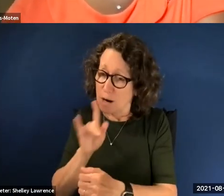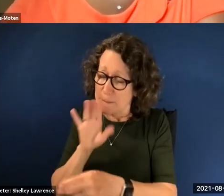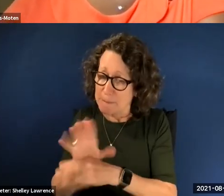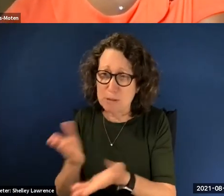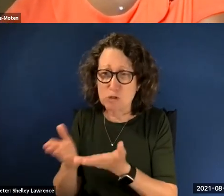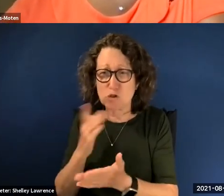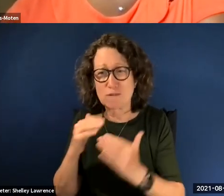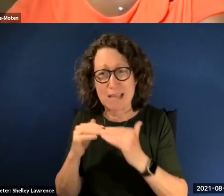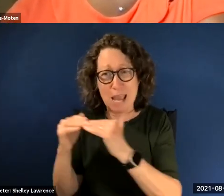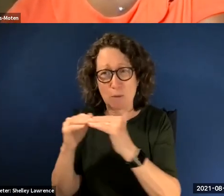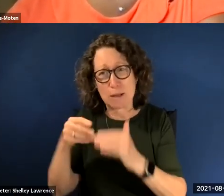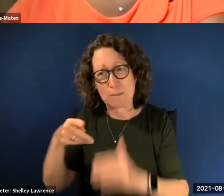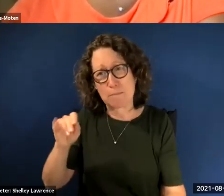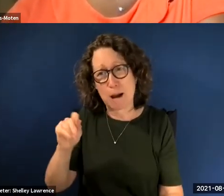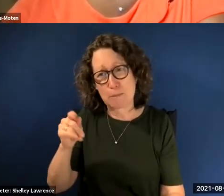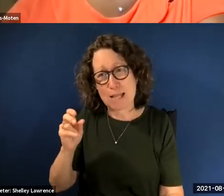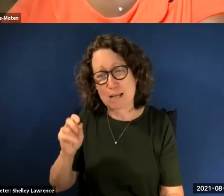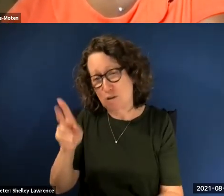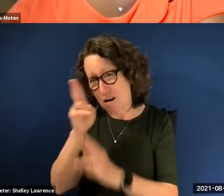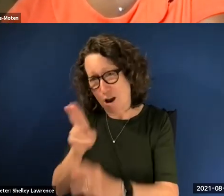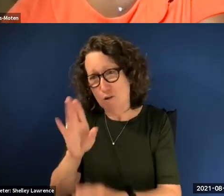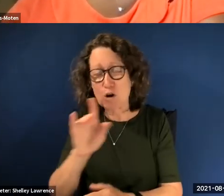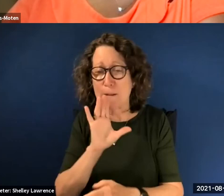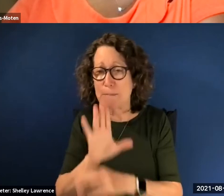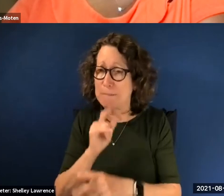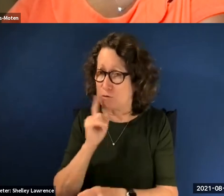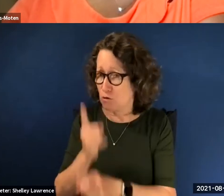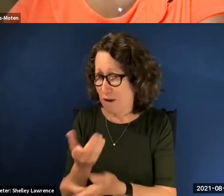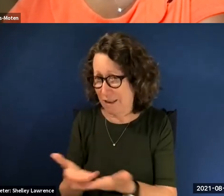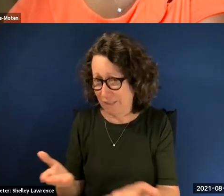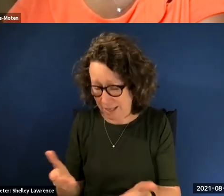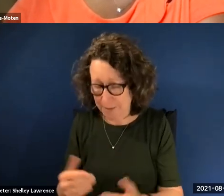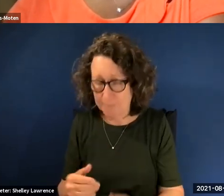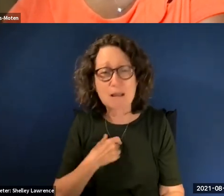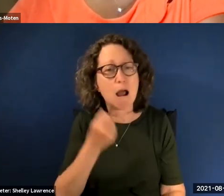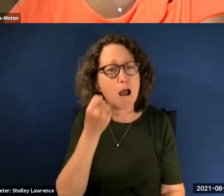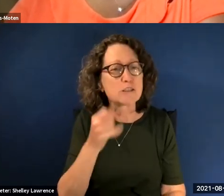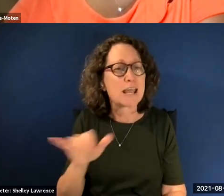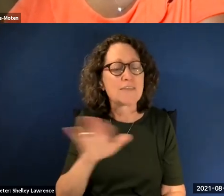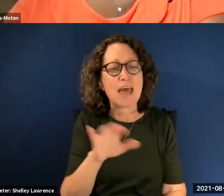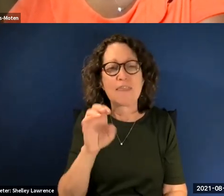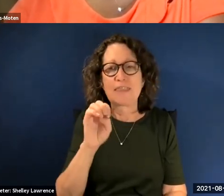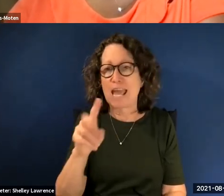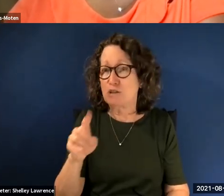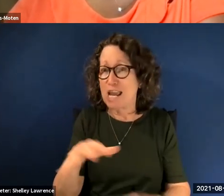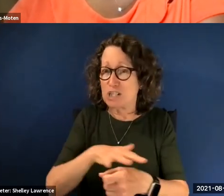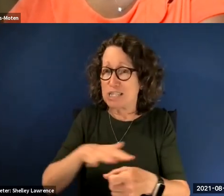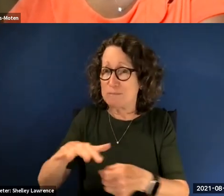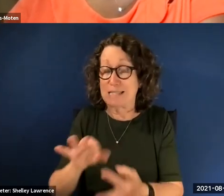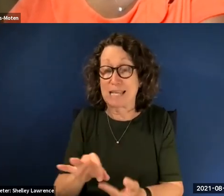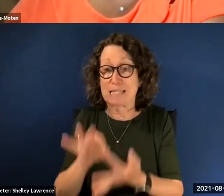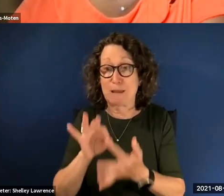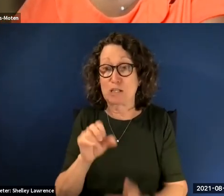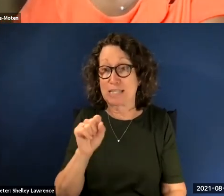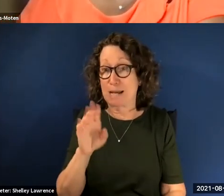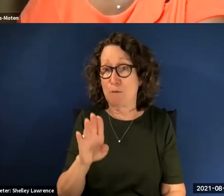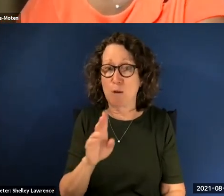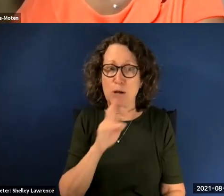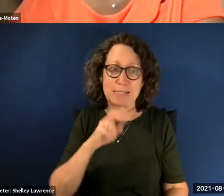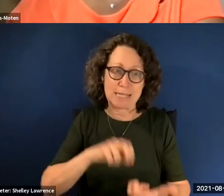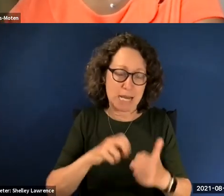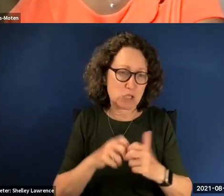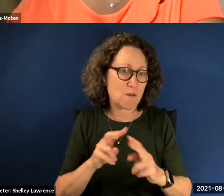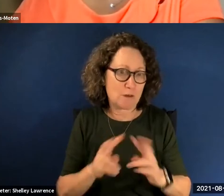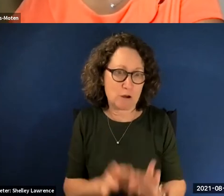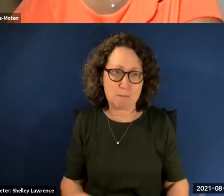an equity population, and honoring your commitment is the right thing to do. I understand that educational space, especially in Santa Barbara, is an issue that's